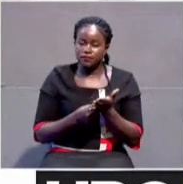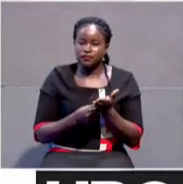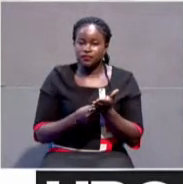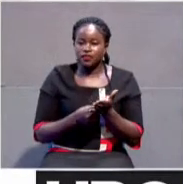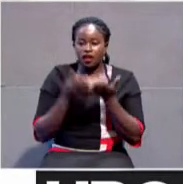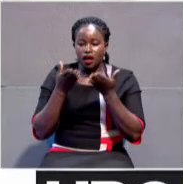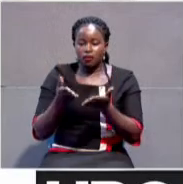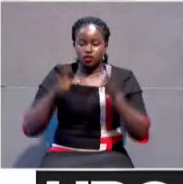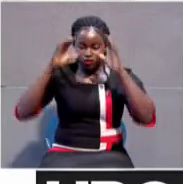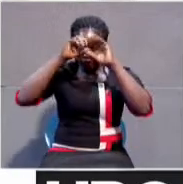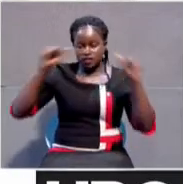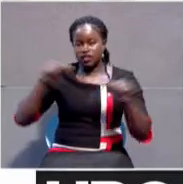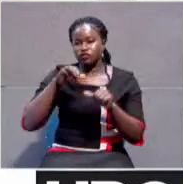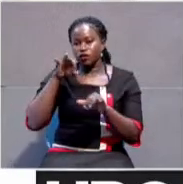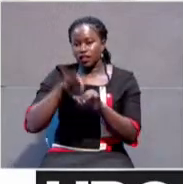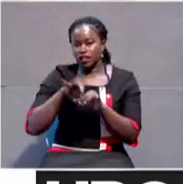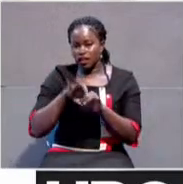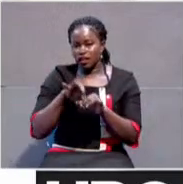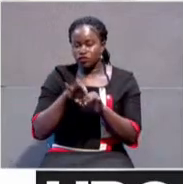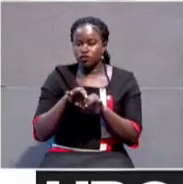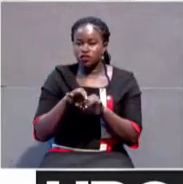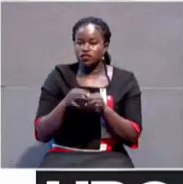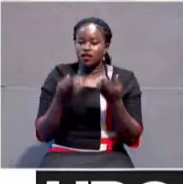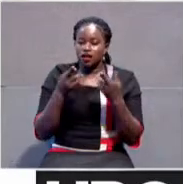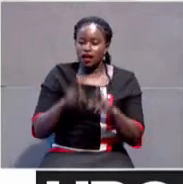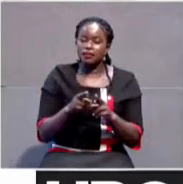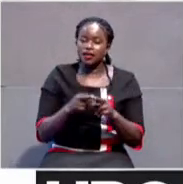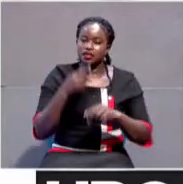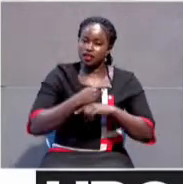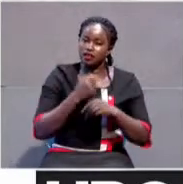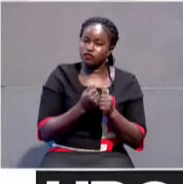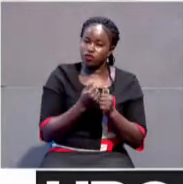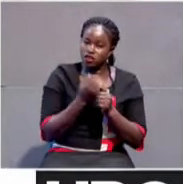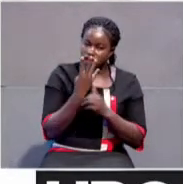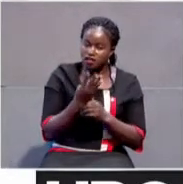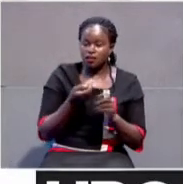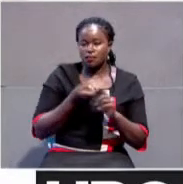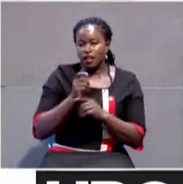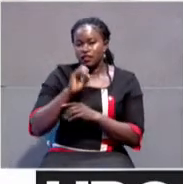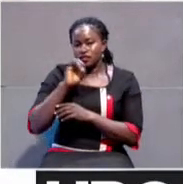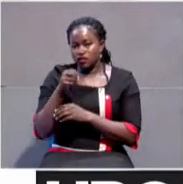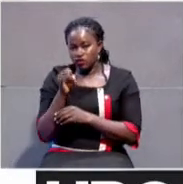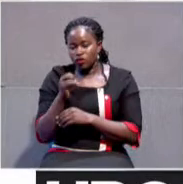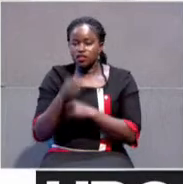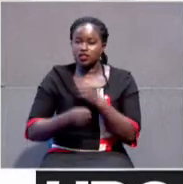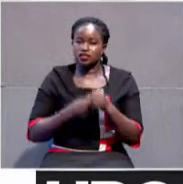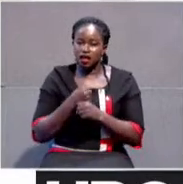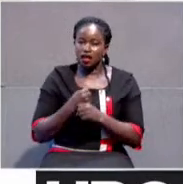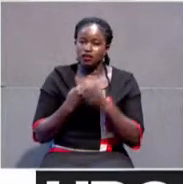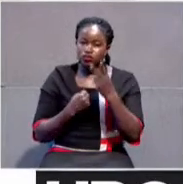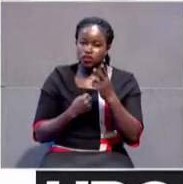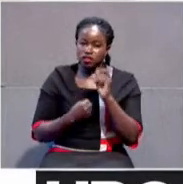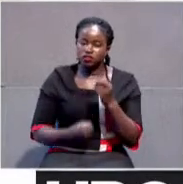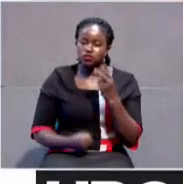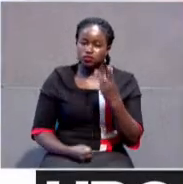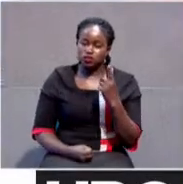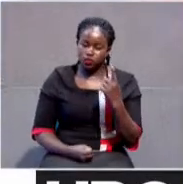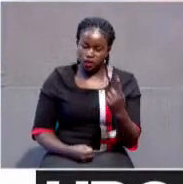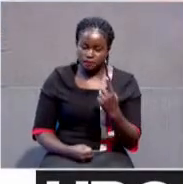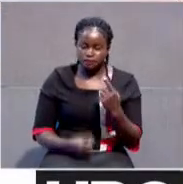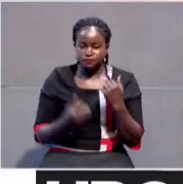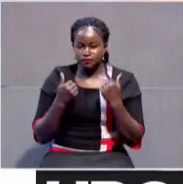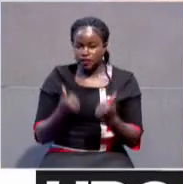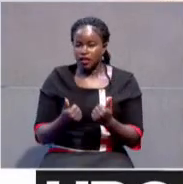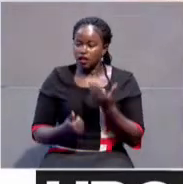the presidential election held on the 14th day of January 2021.